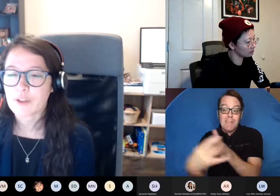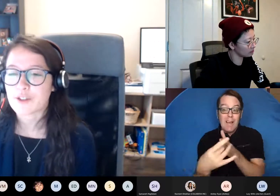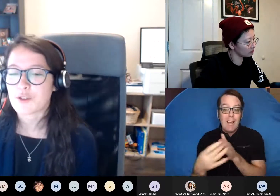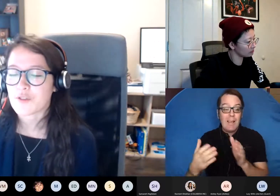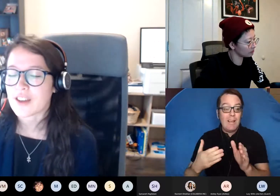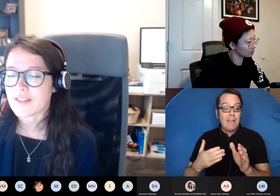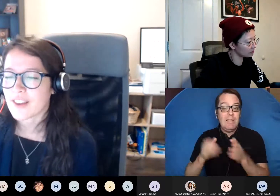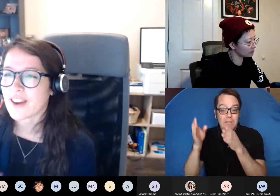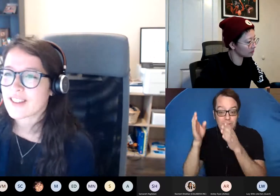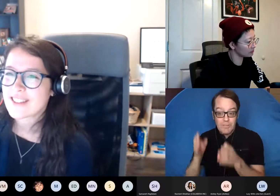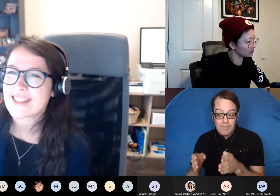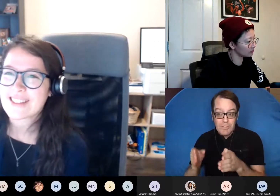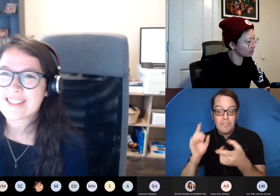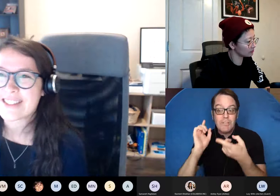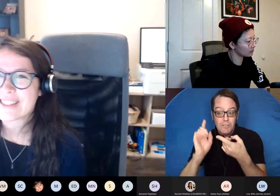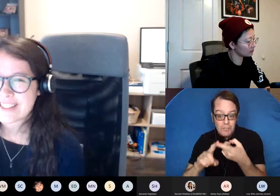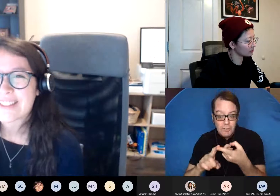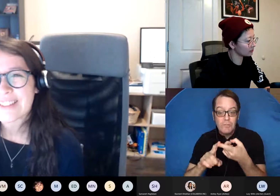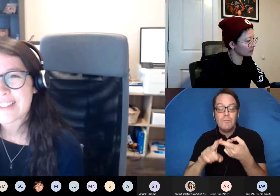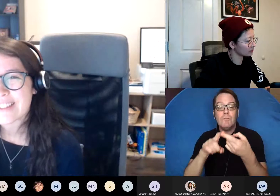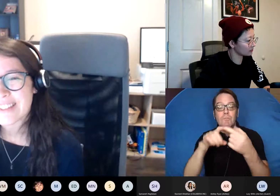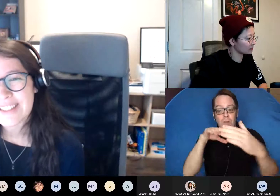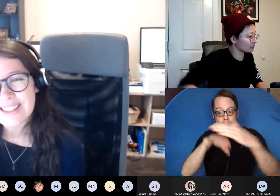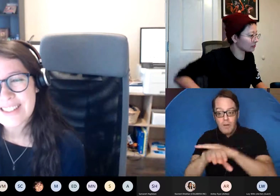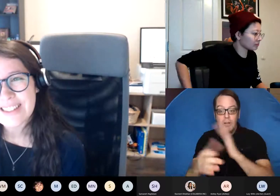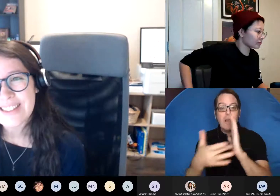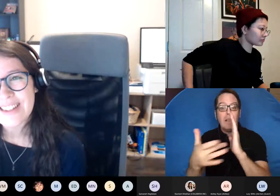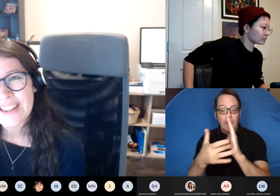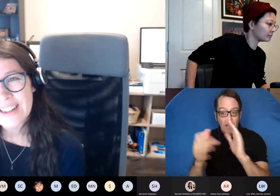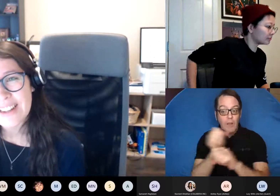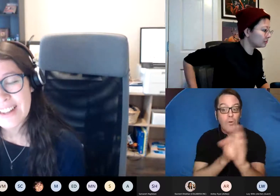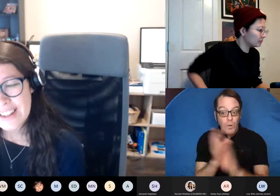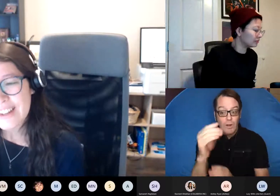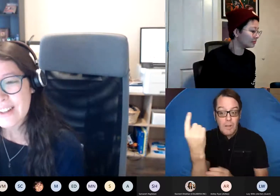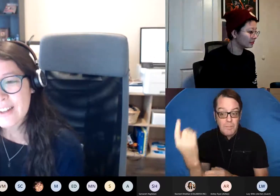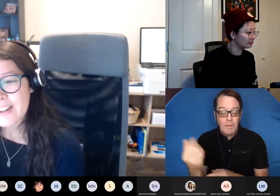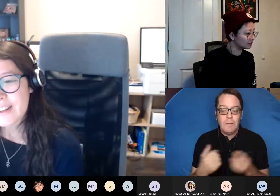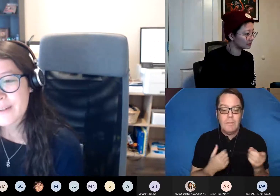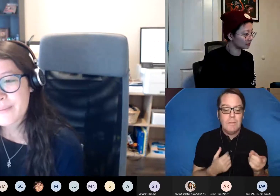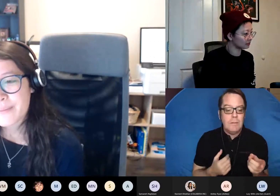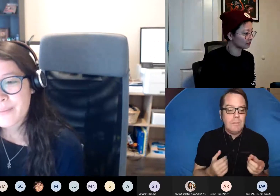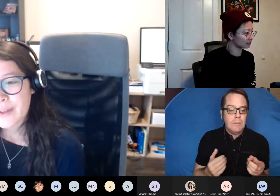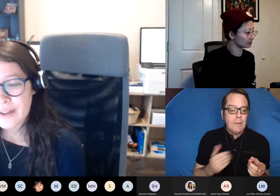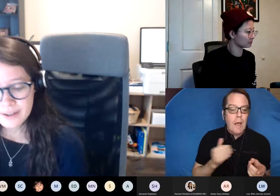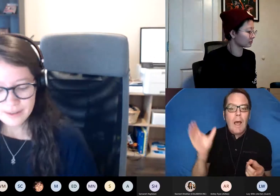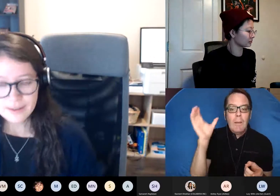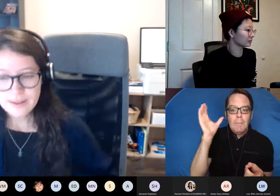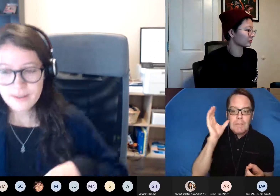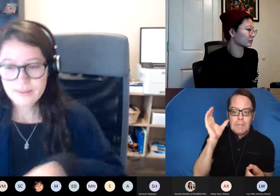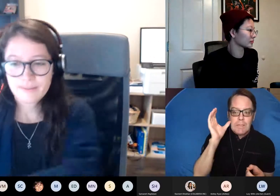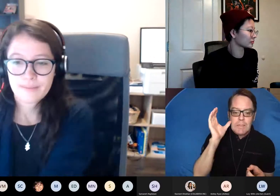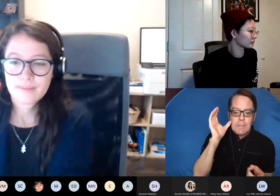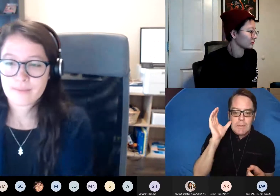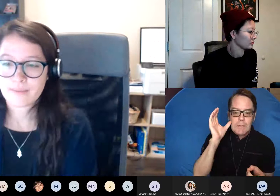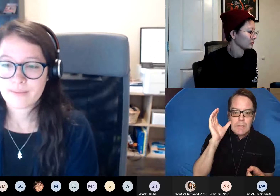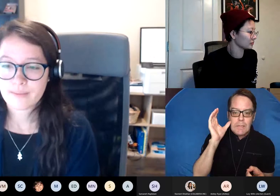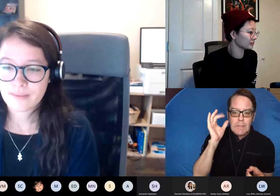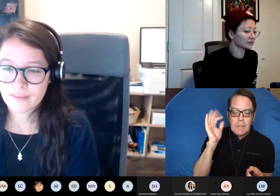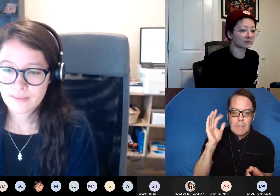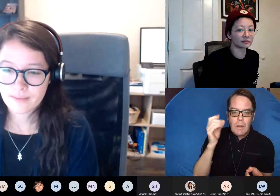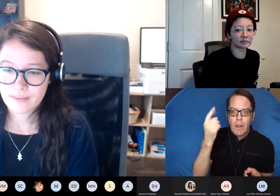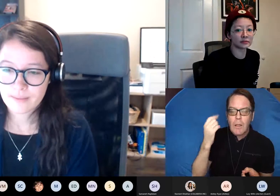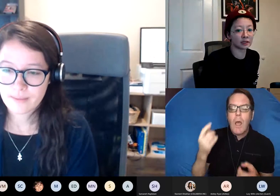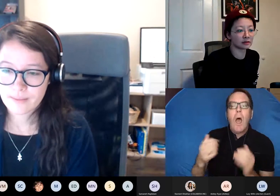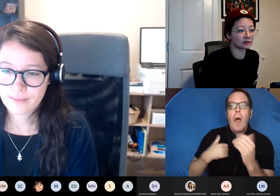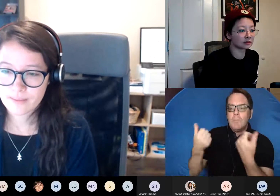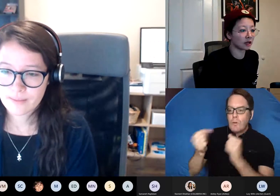going to leave that one to Sophie. Yeah. Yeah. I'm actually listening to understand him more,